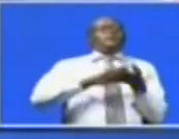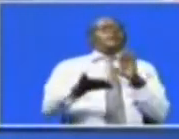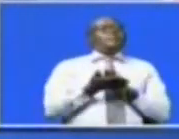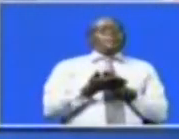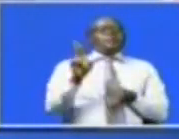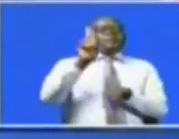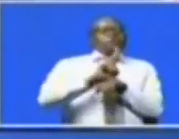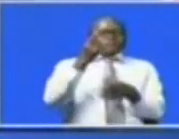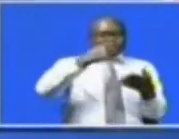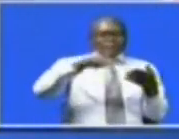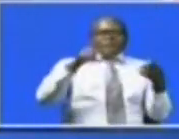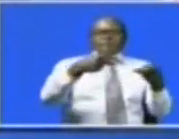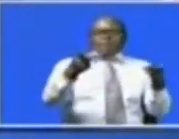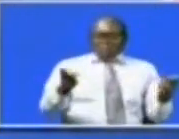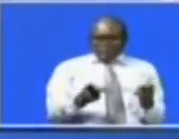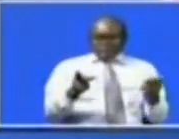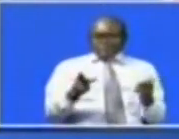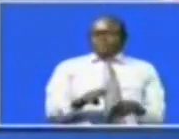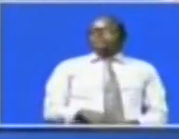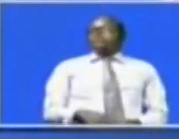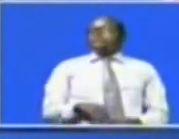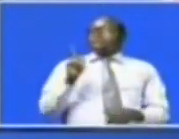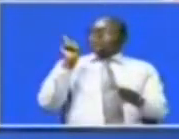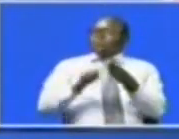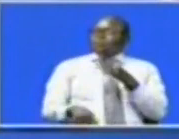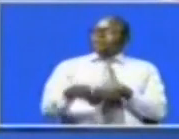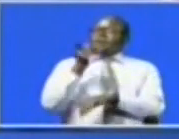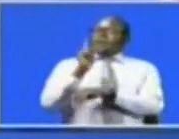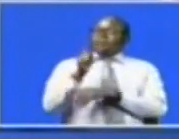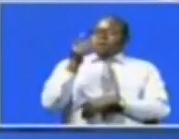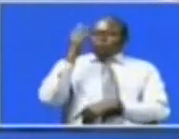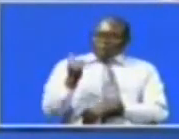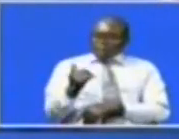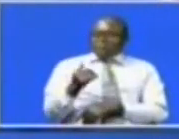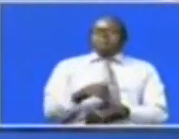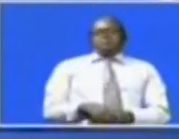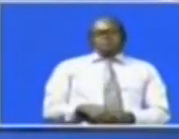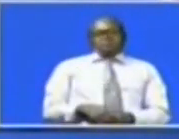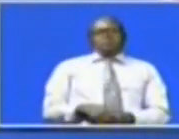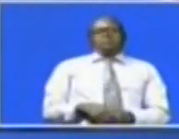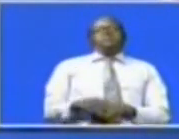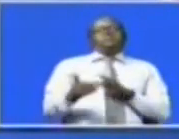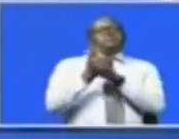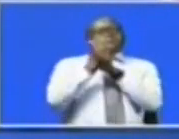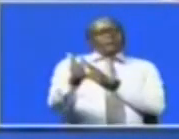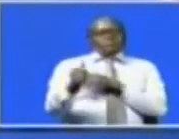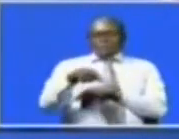in the right places. Once again, what I would want to caution here, because there might be other experts listening